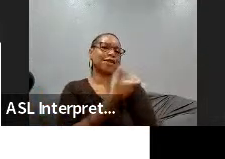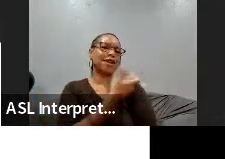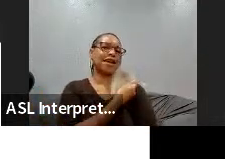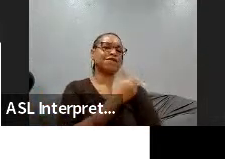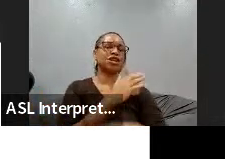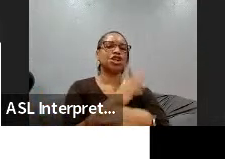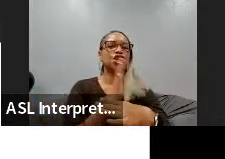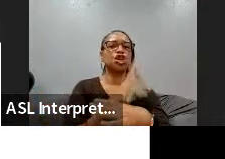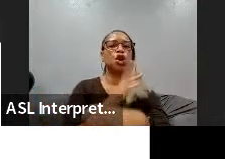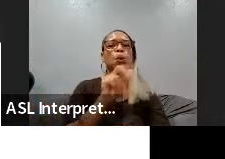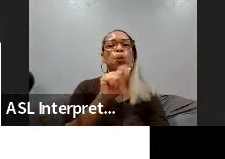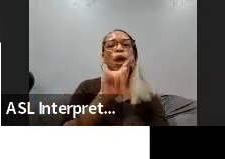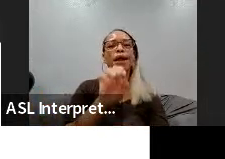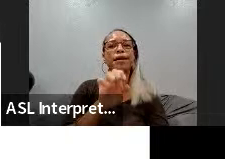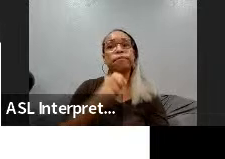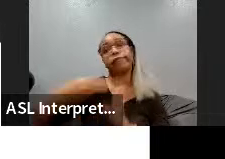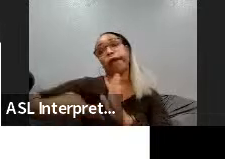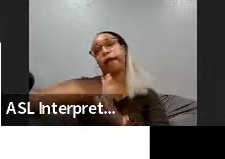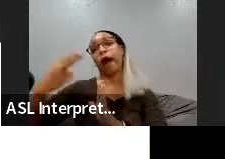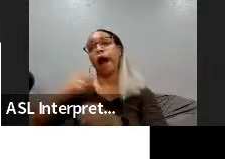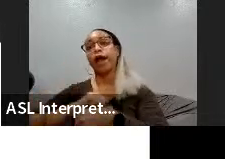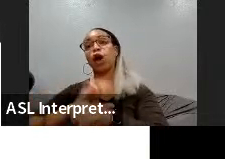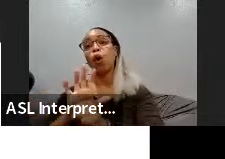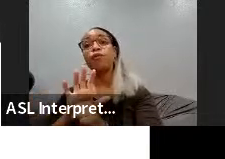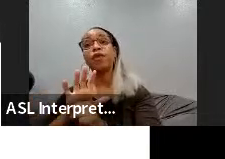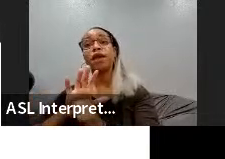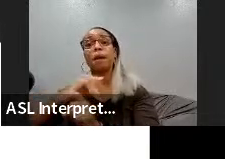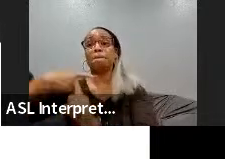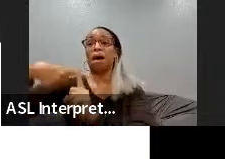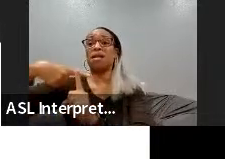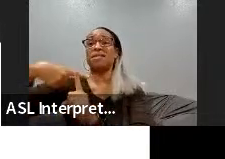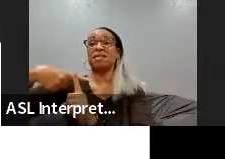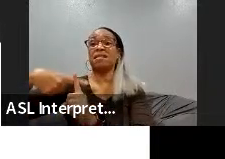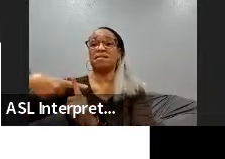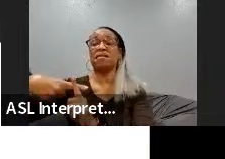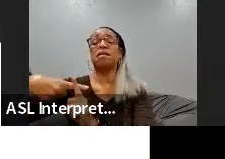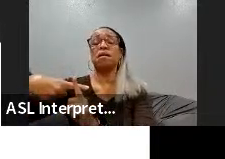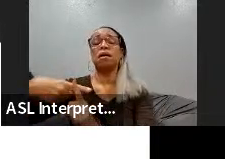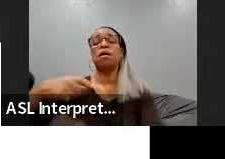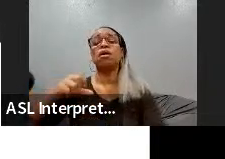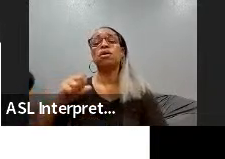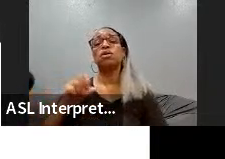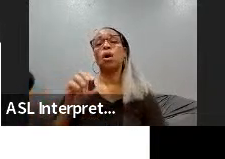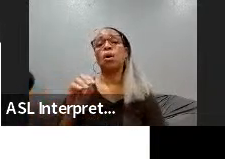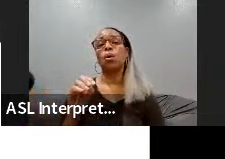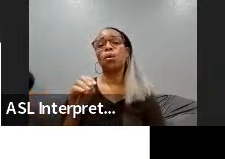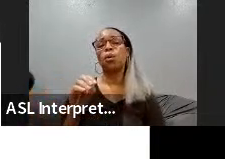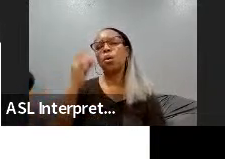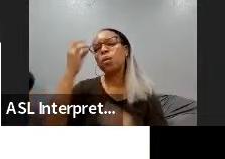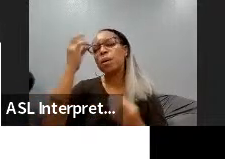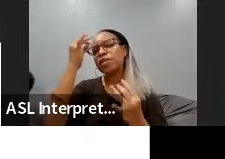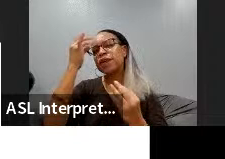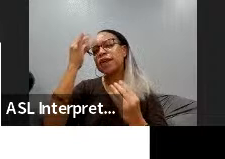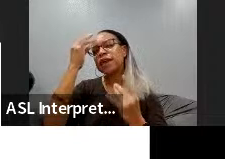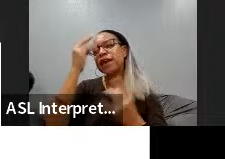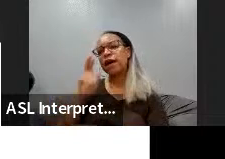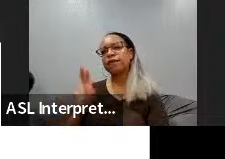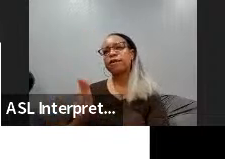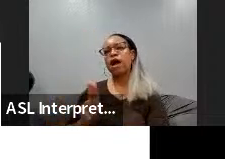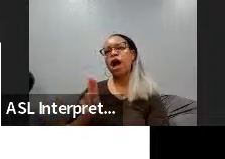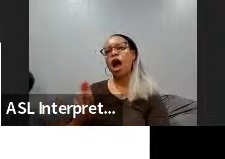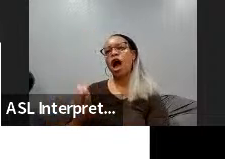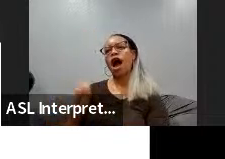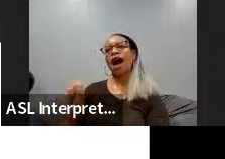COVID positivity rate. And so I think when we're thinking about the us, we should